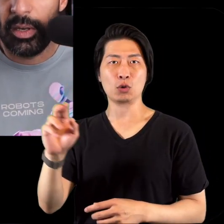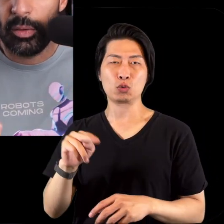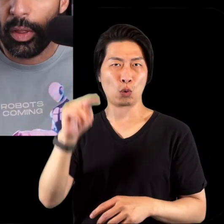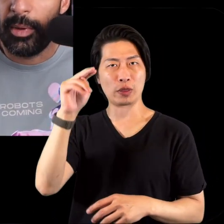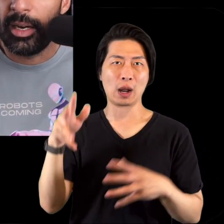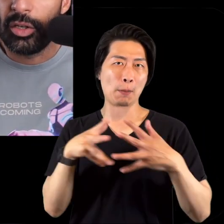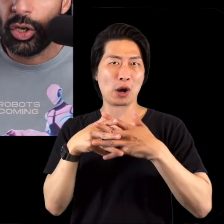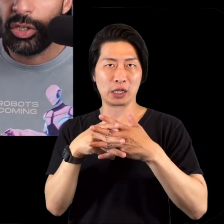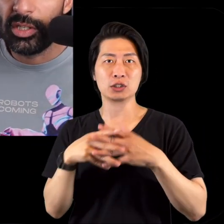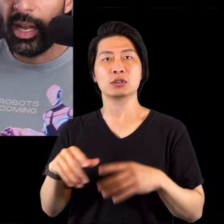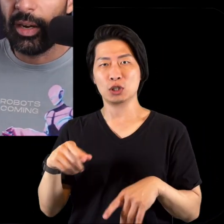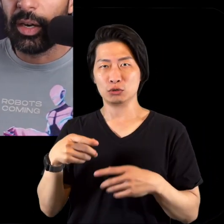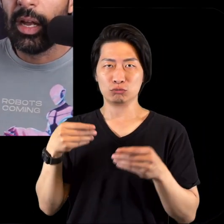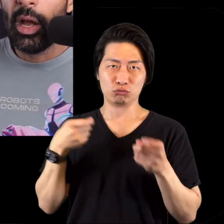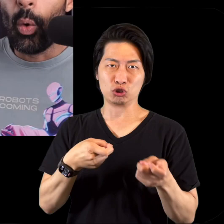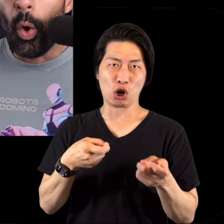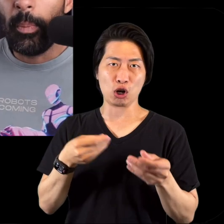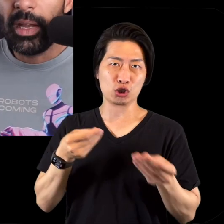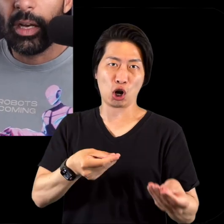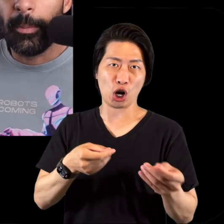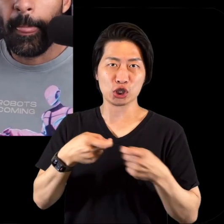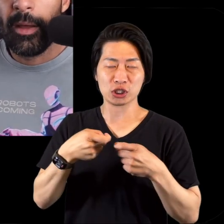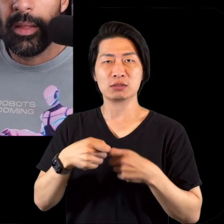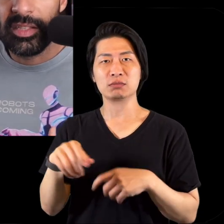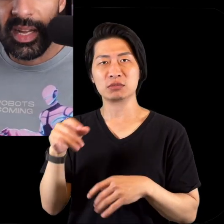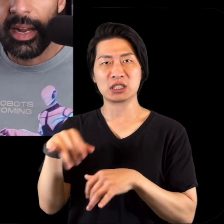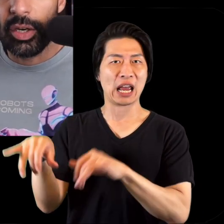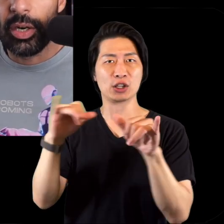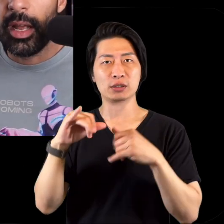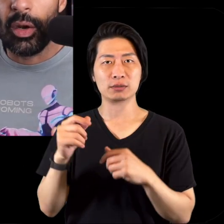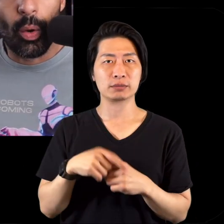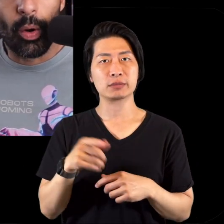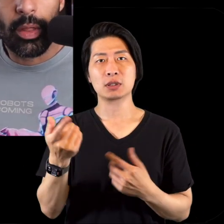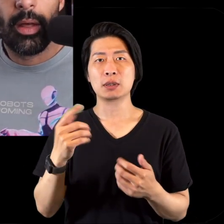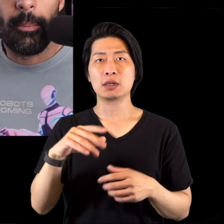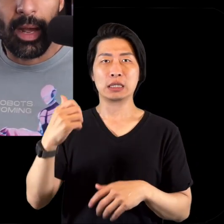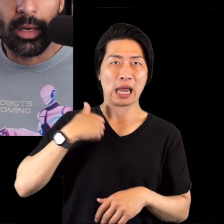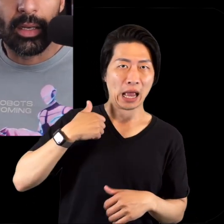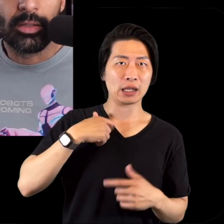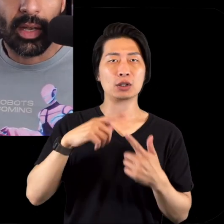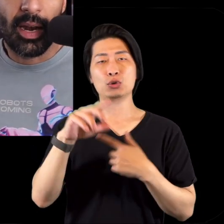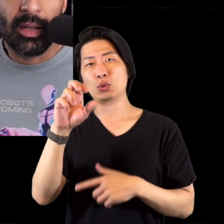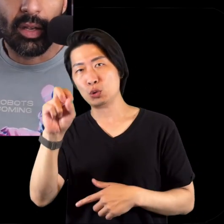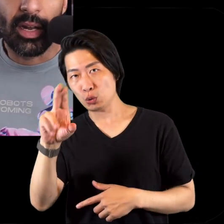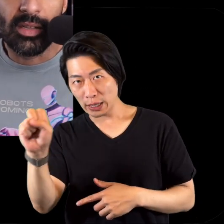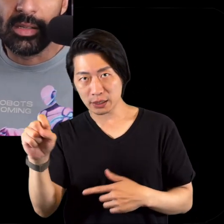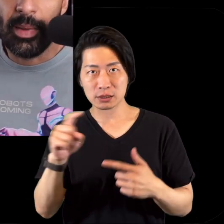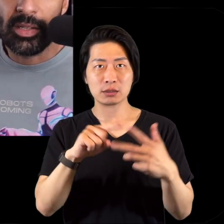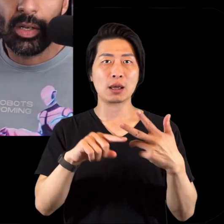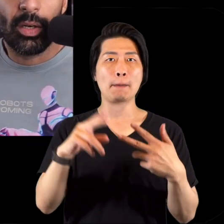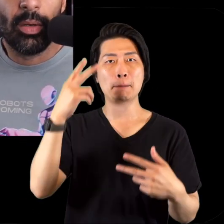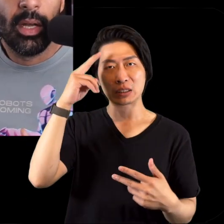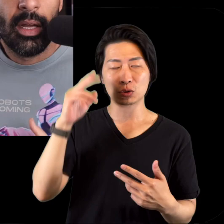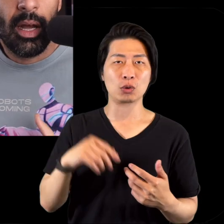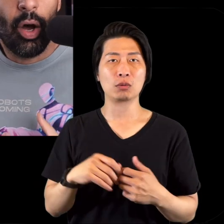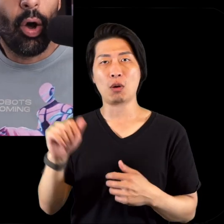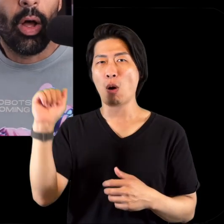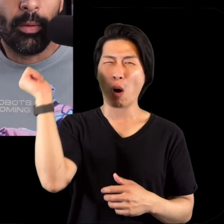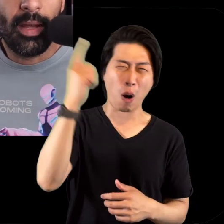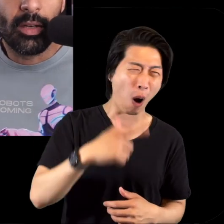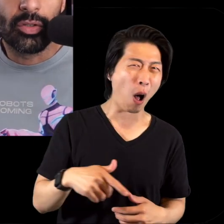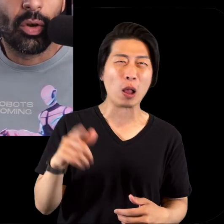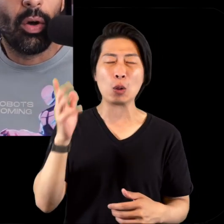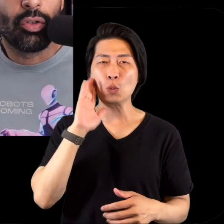Tesla's Plug, North American Charging Standard, will become the standard in North America. So Canada, United States, and Mexico,